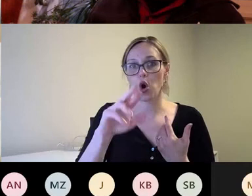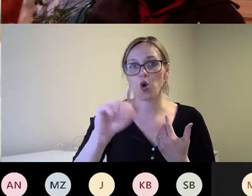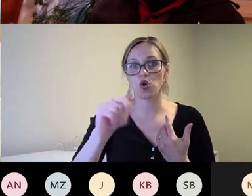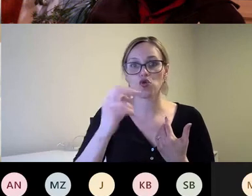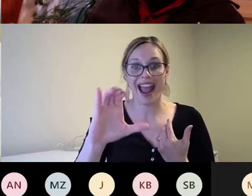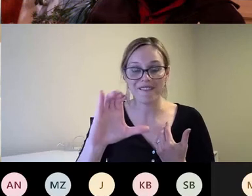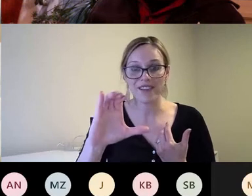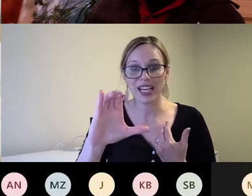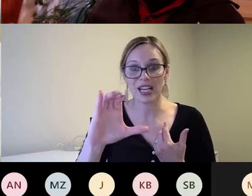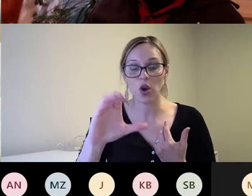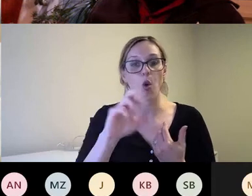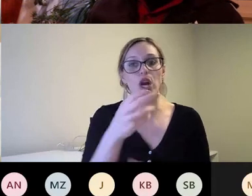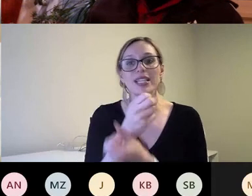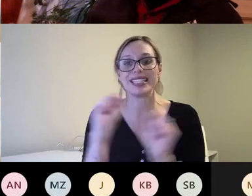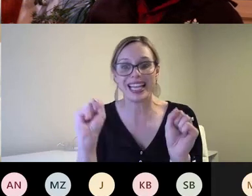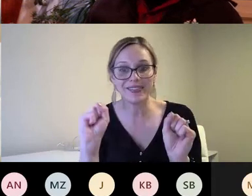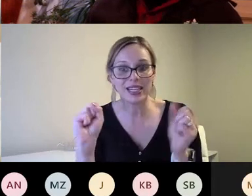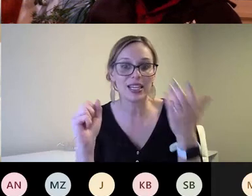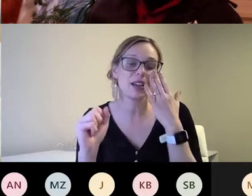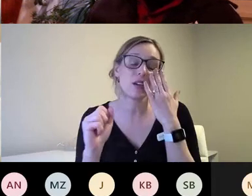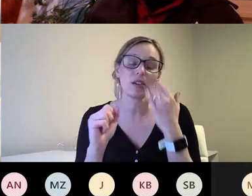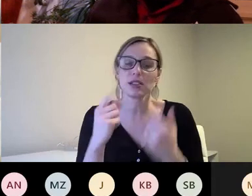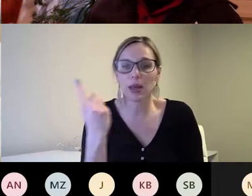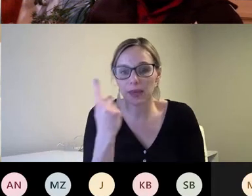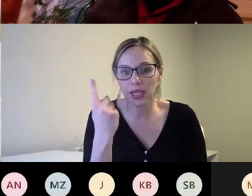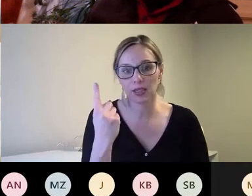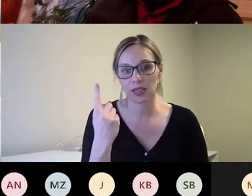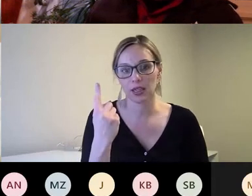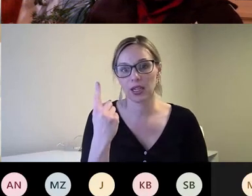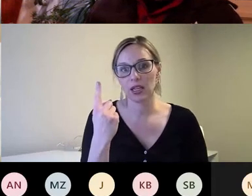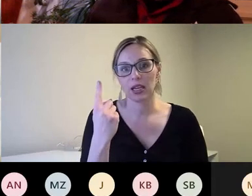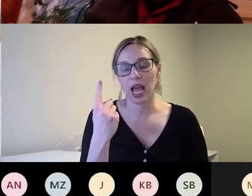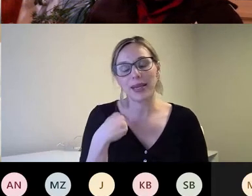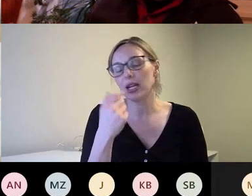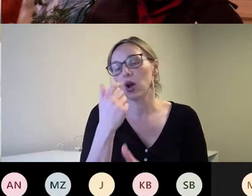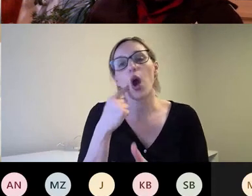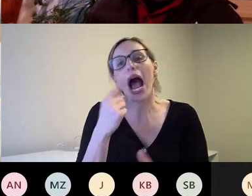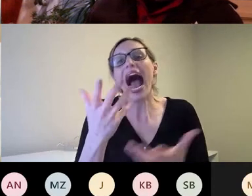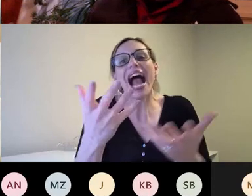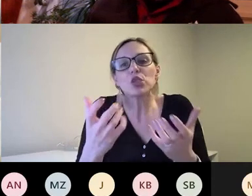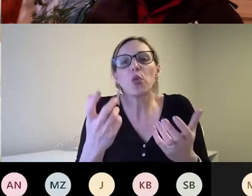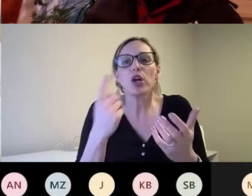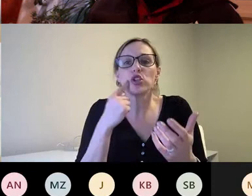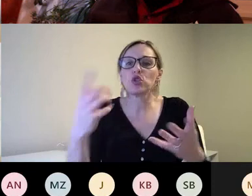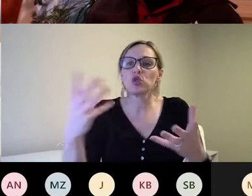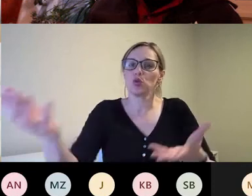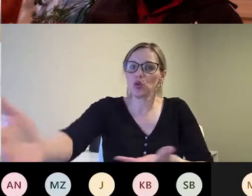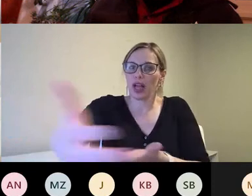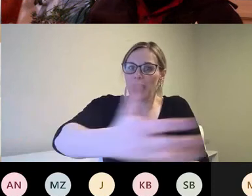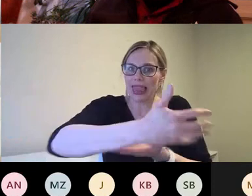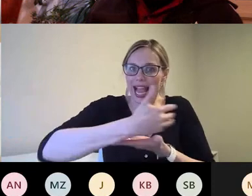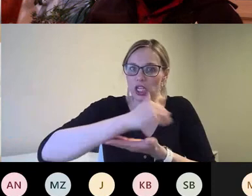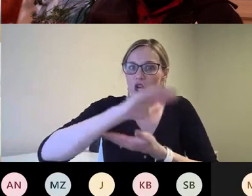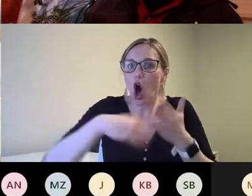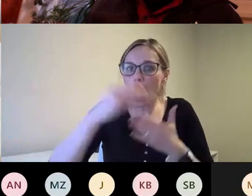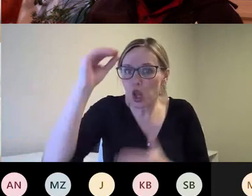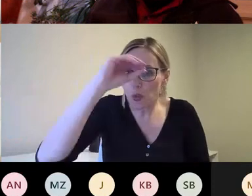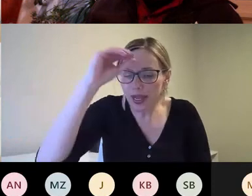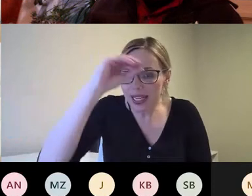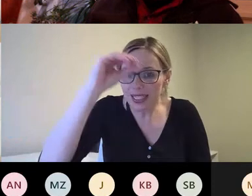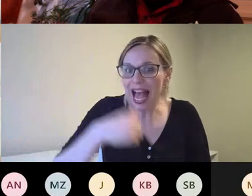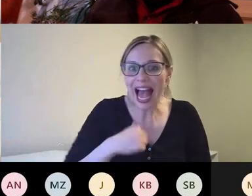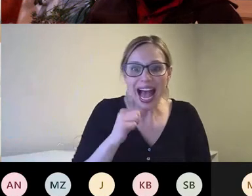to weigh in everyone's opinions, and I just never seen any of that feedback from any. I was surprised to see